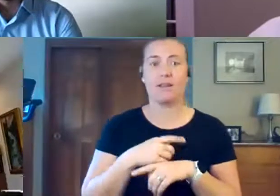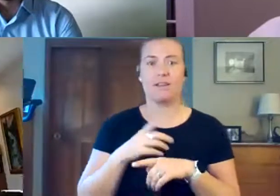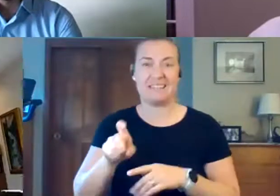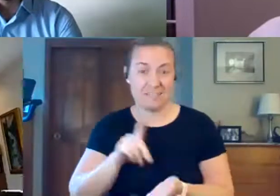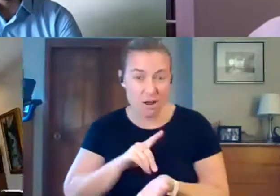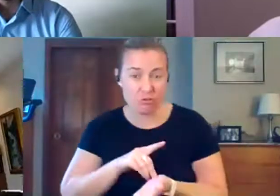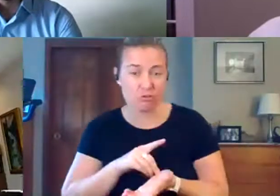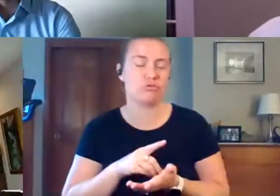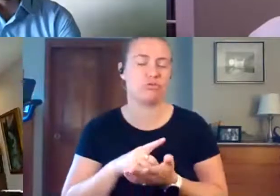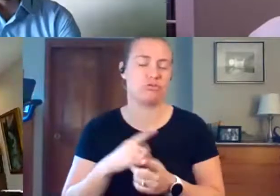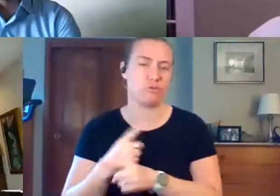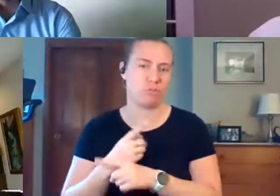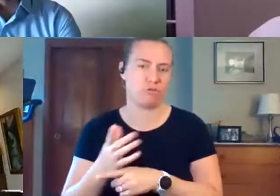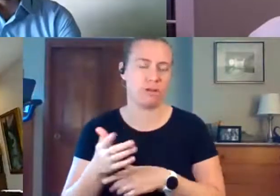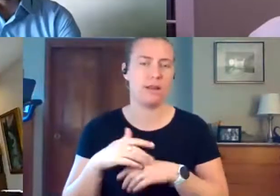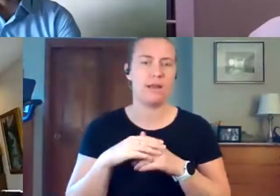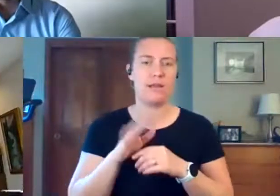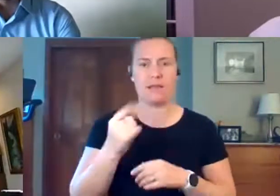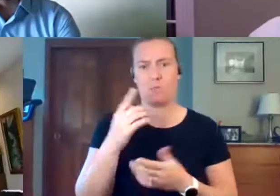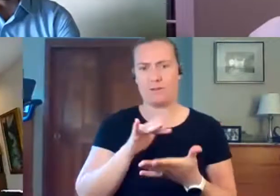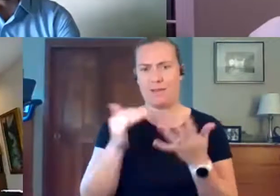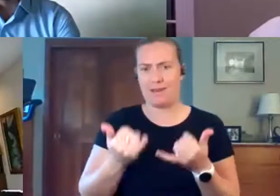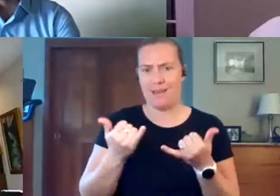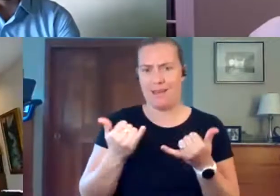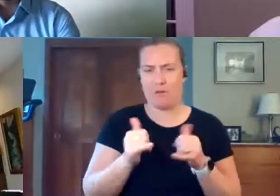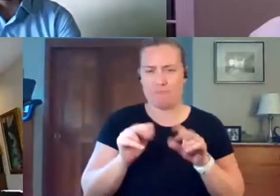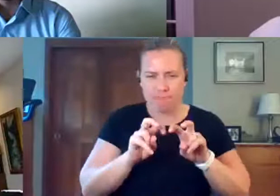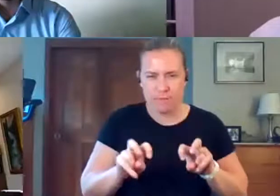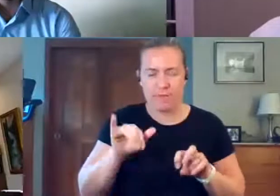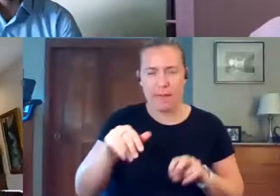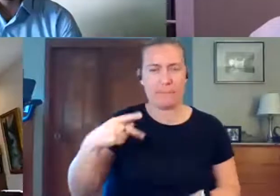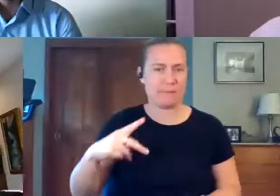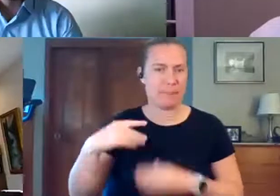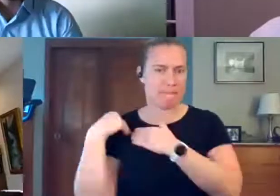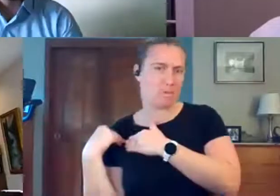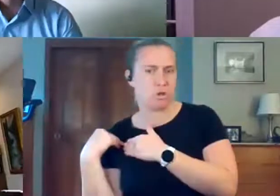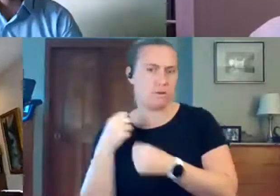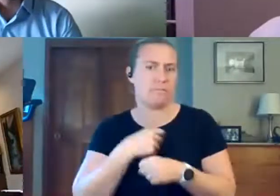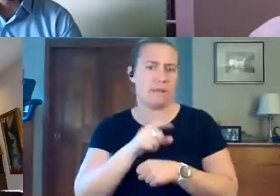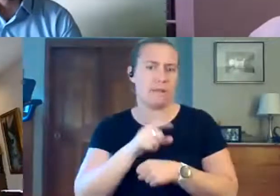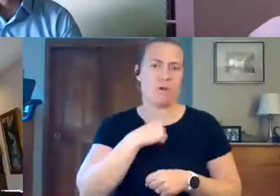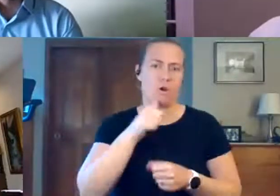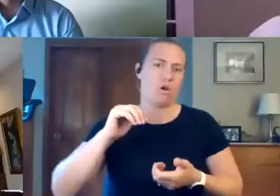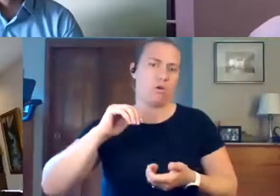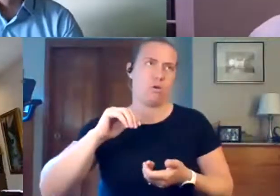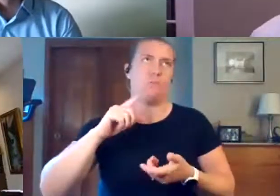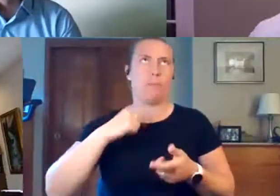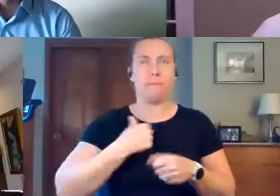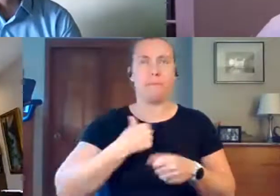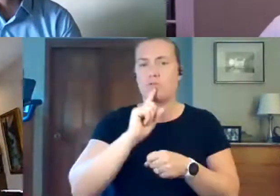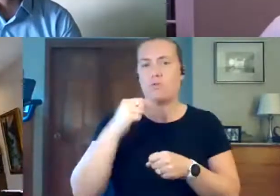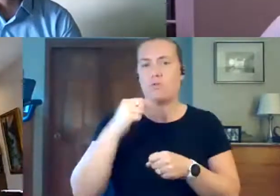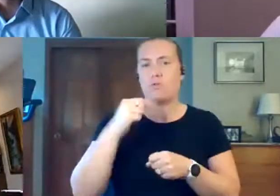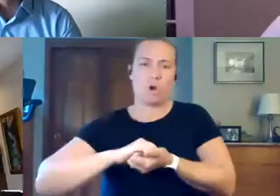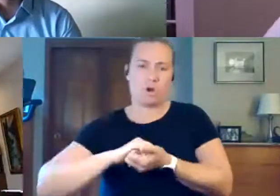part of one of the studies we're doing right now, is actually just looking more carefully at that primary care burden and making sure that we're partnering effectively with them too.